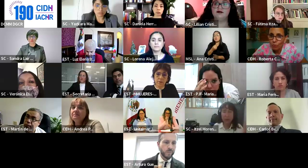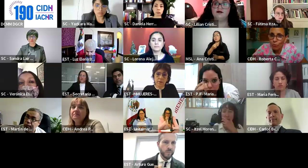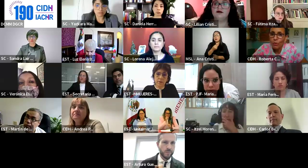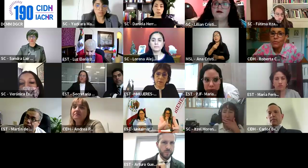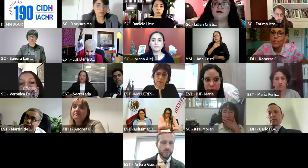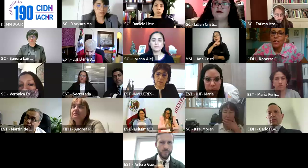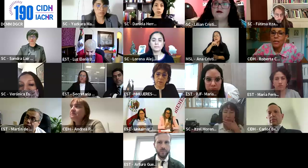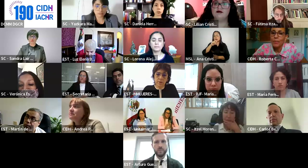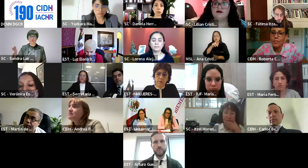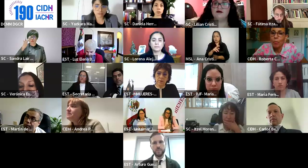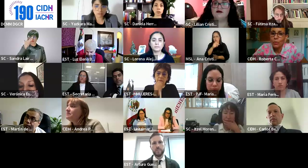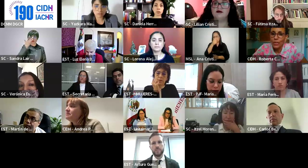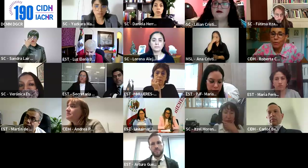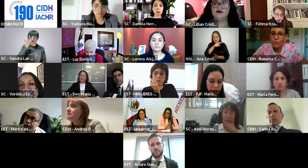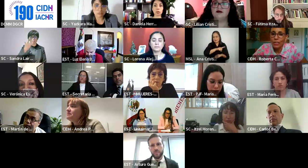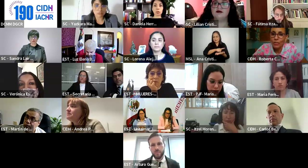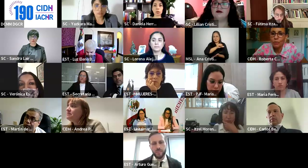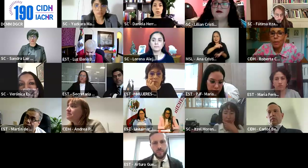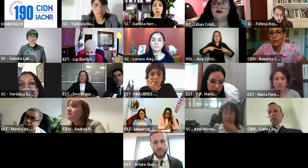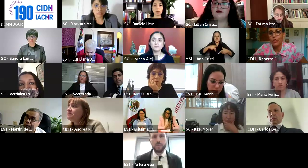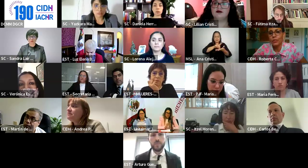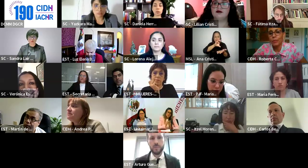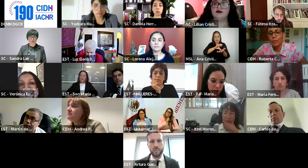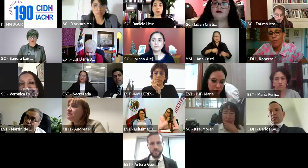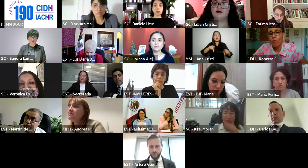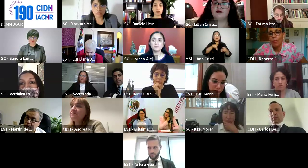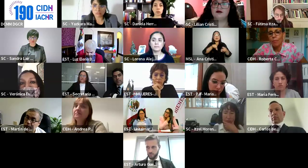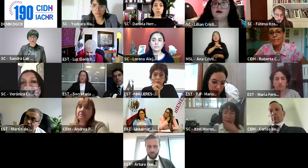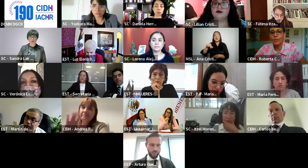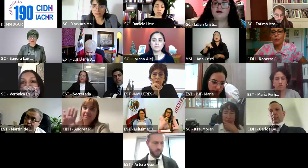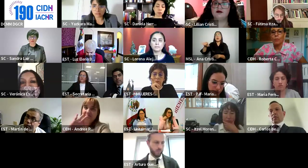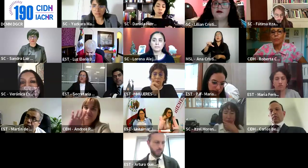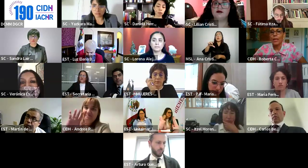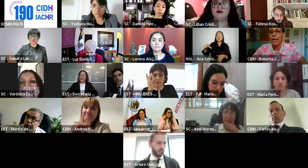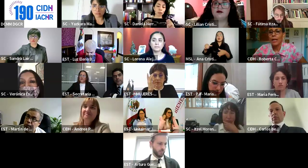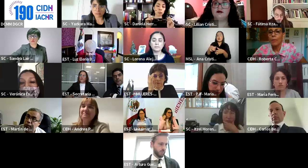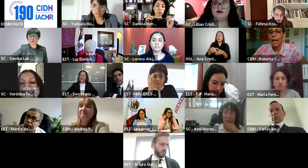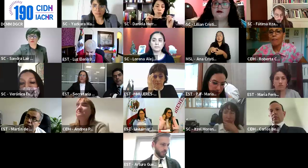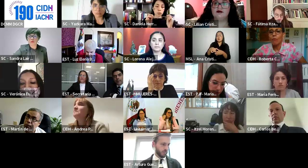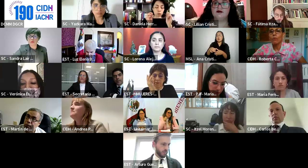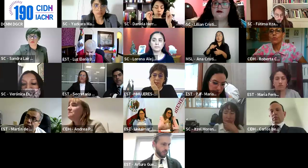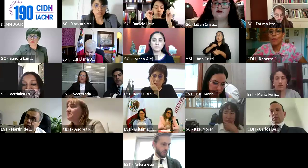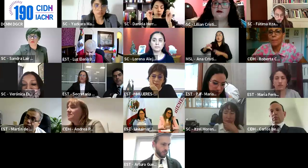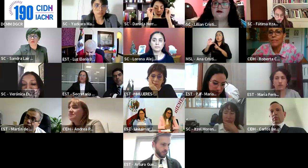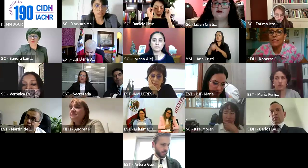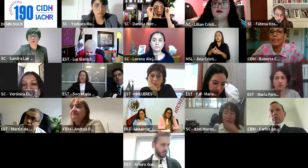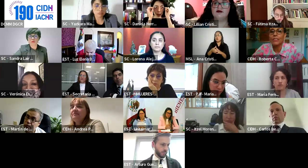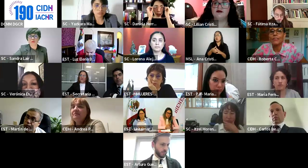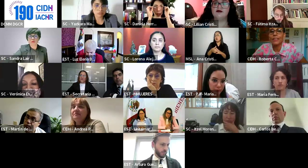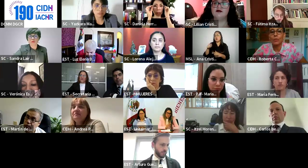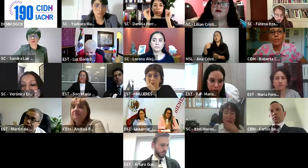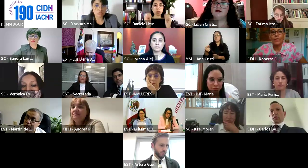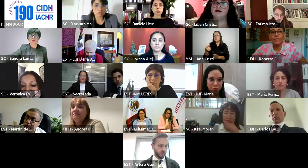and also, of course, Commissioner Pochak, who's a country rapporteur for Mexico. We have also members